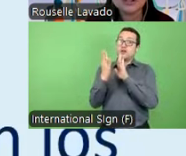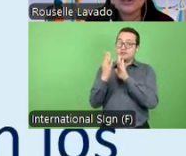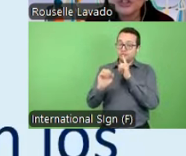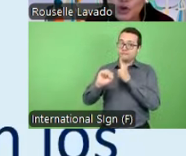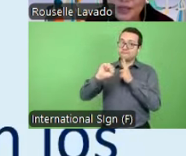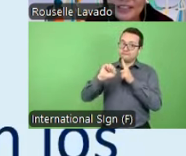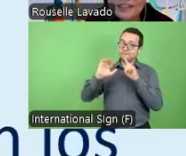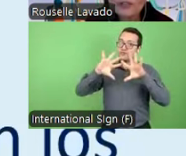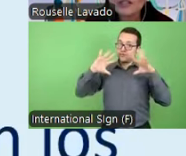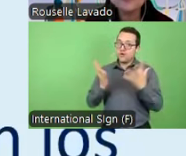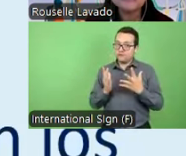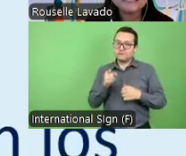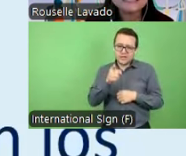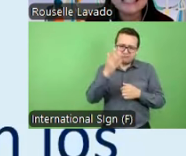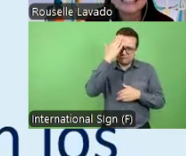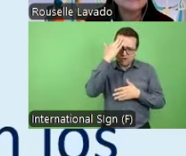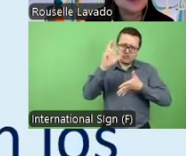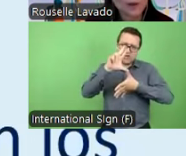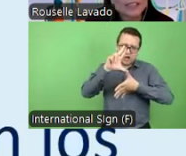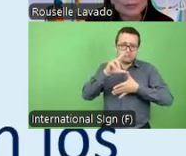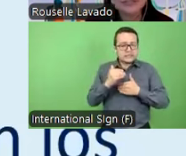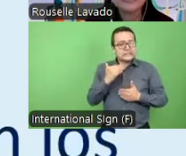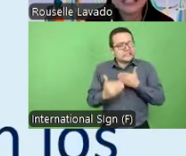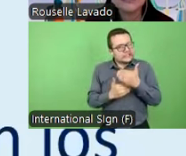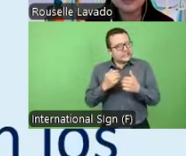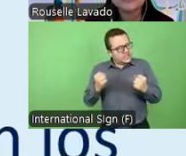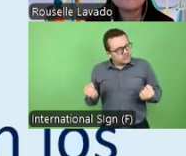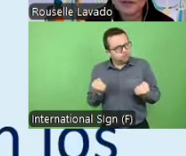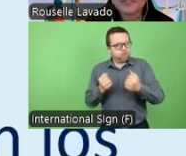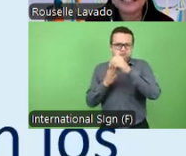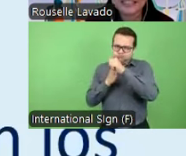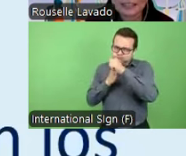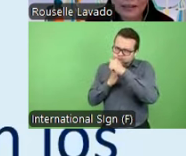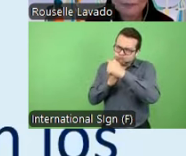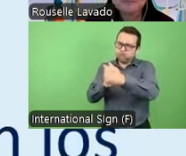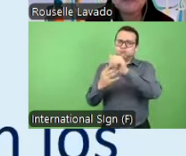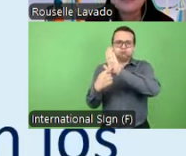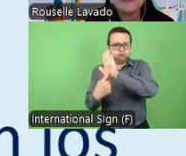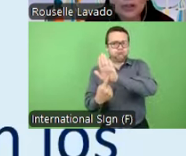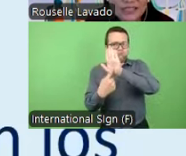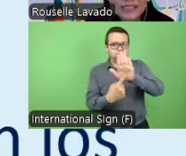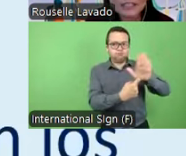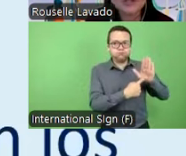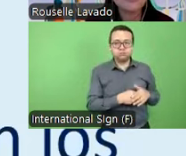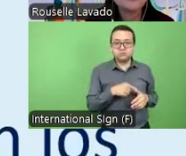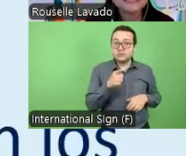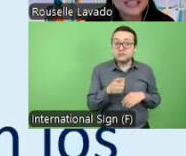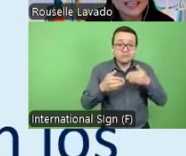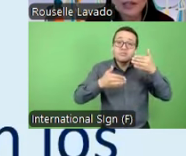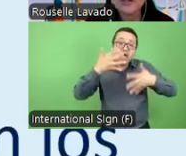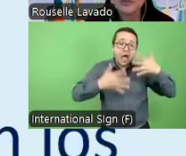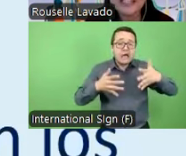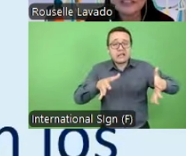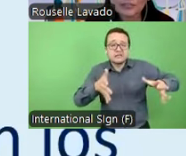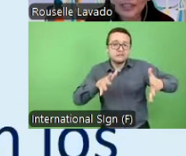example, showing that valuable insight is possible even with imperfect data. Because, as we often